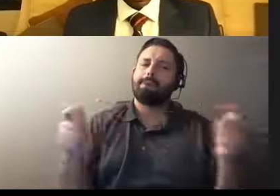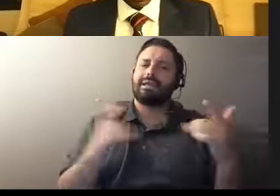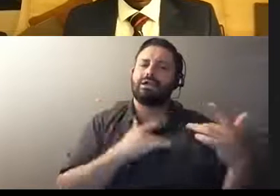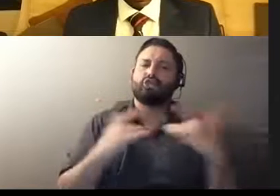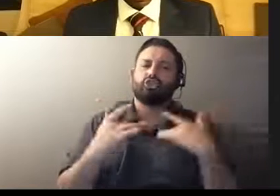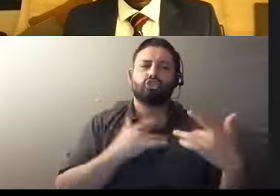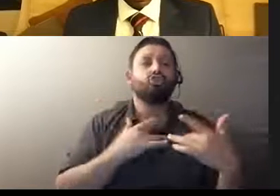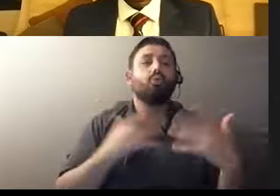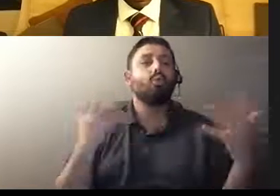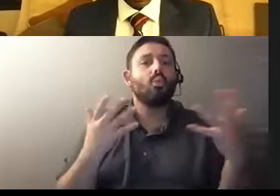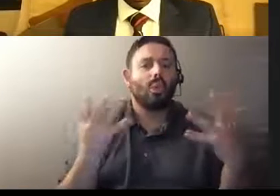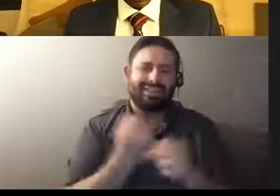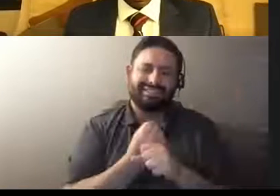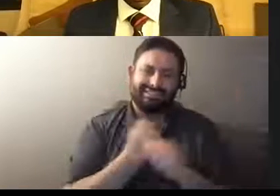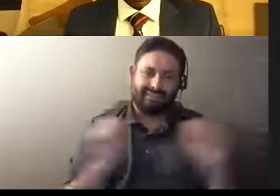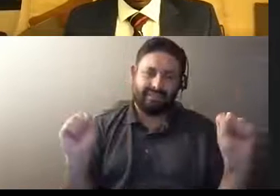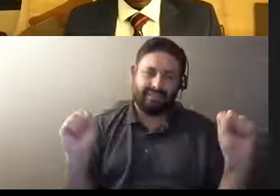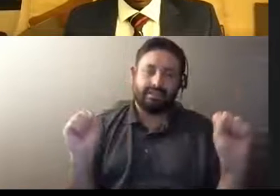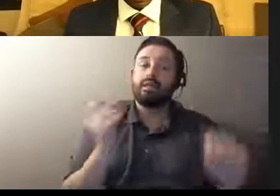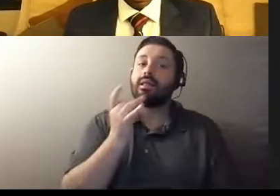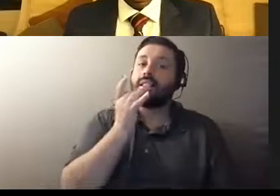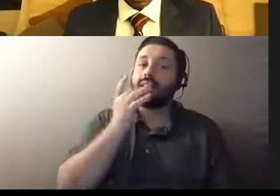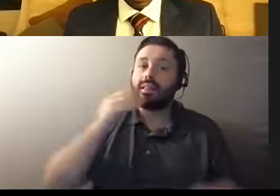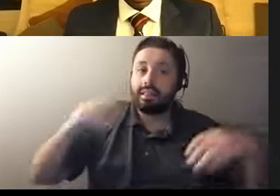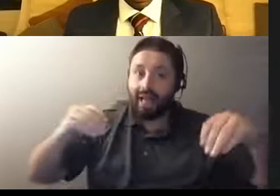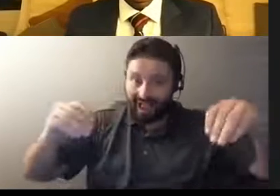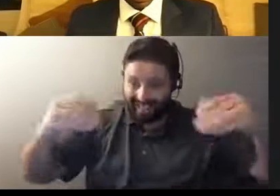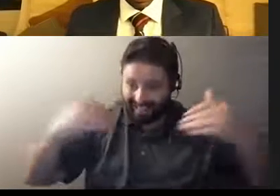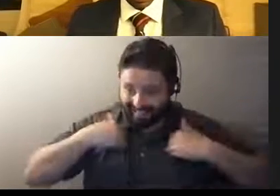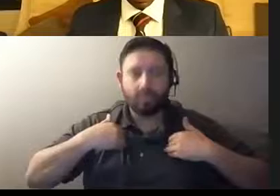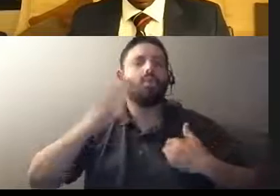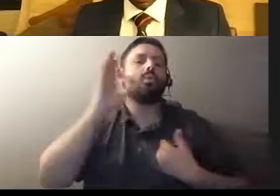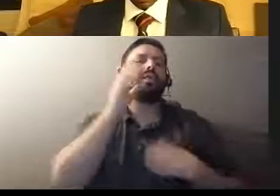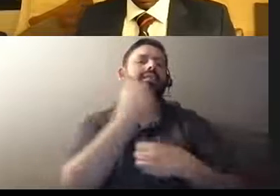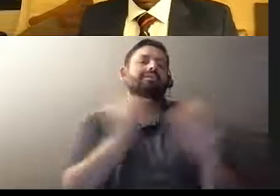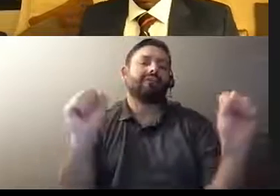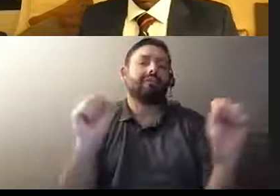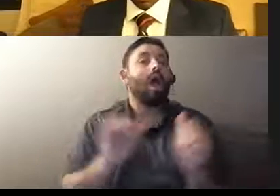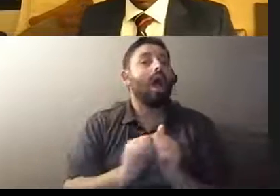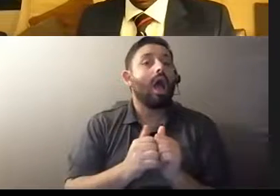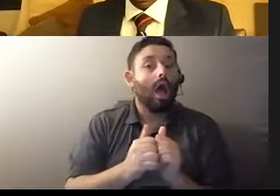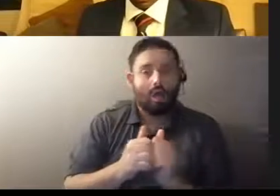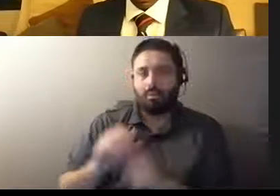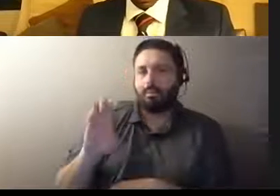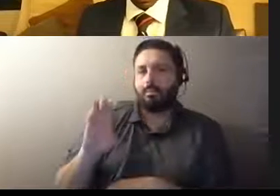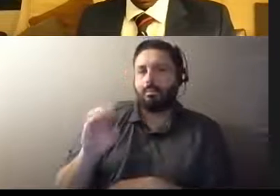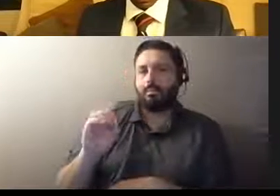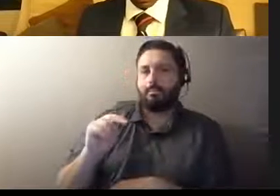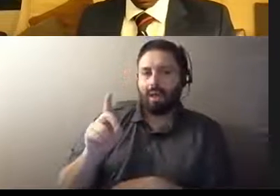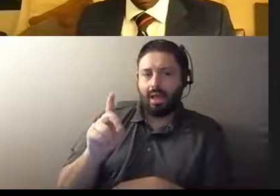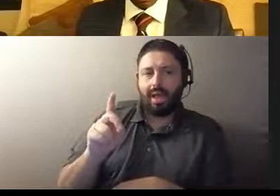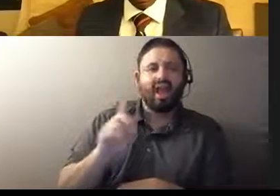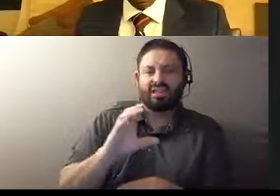the safety. With lighting, there will be safety, and we will take care of that through city bond and through federal dollars as